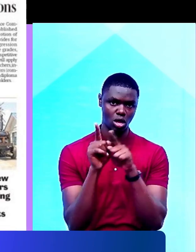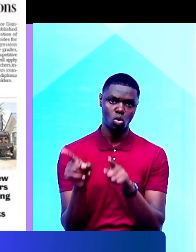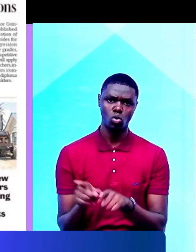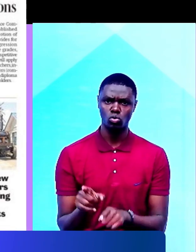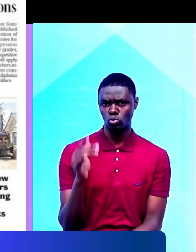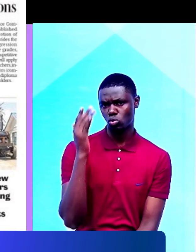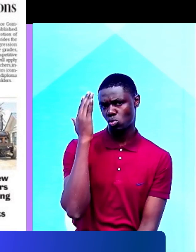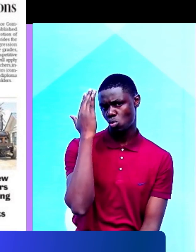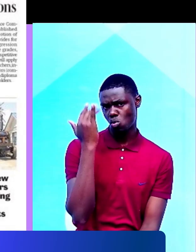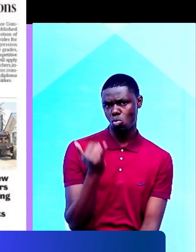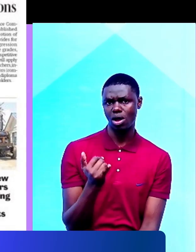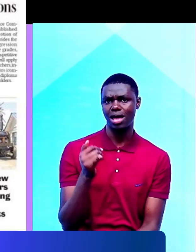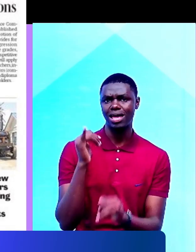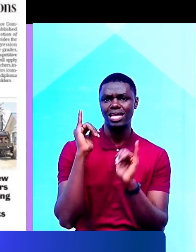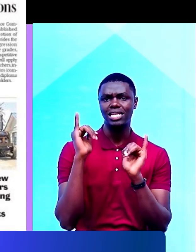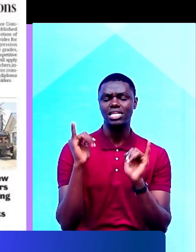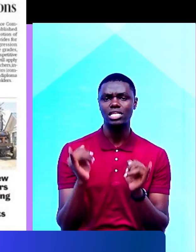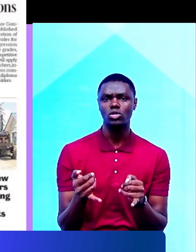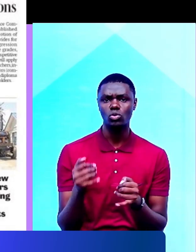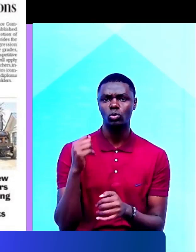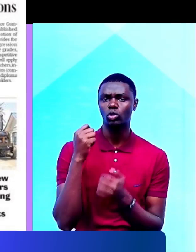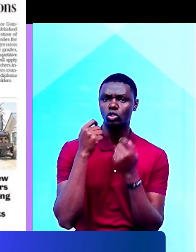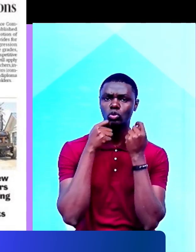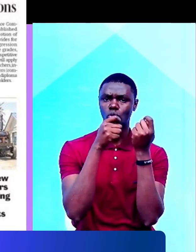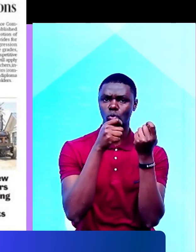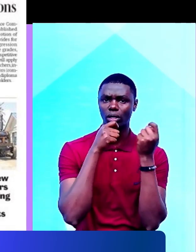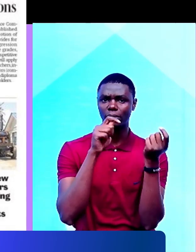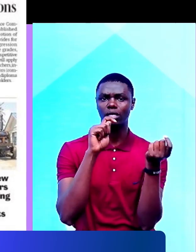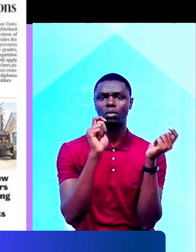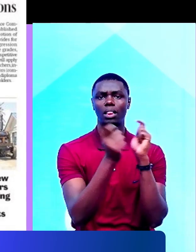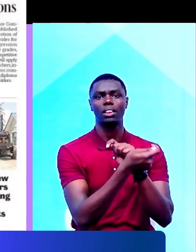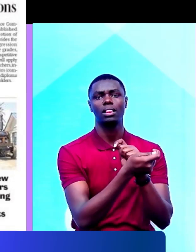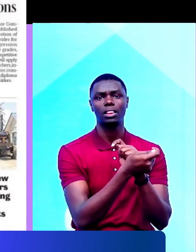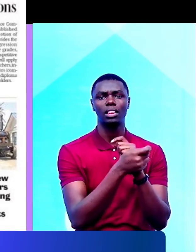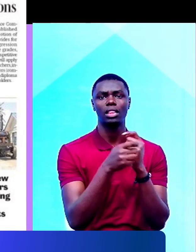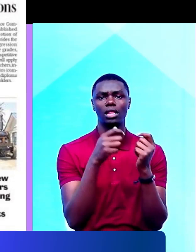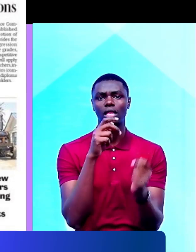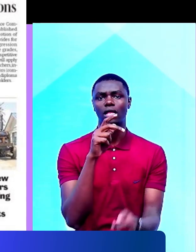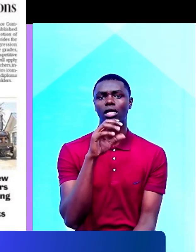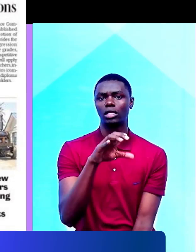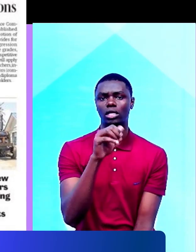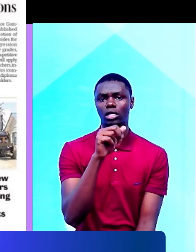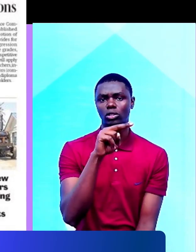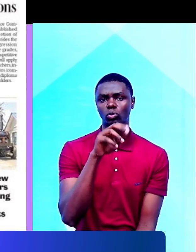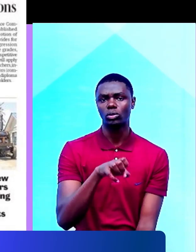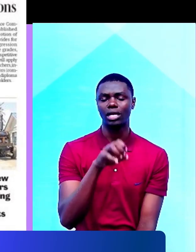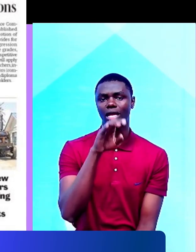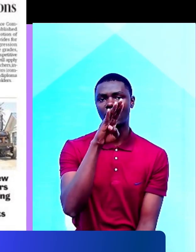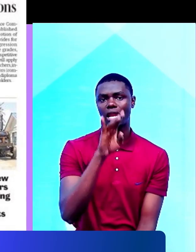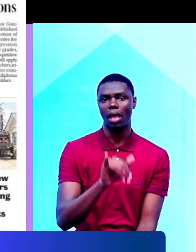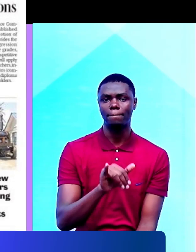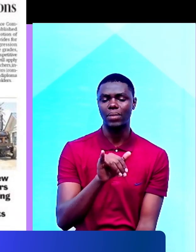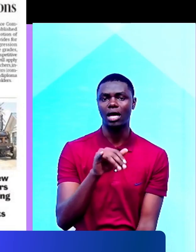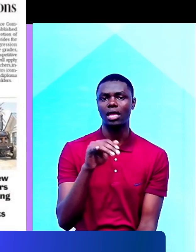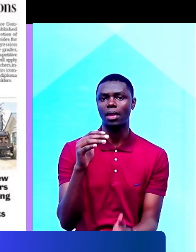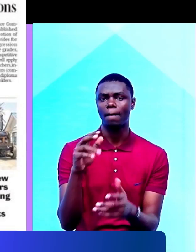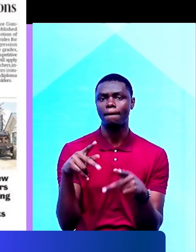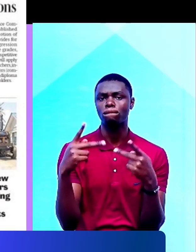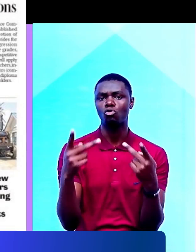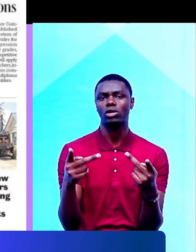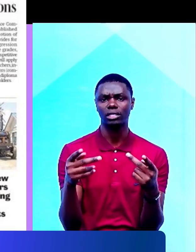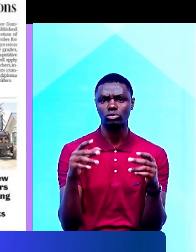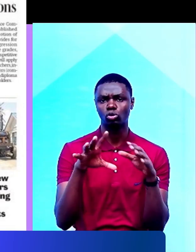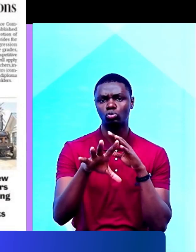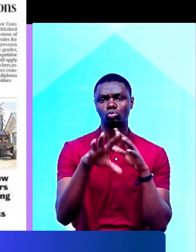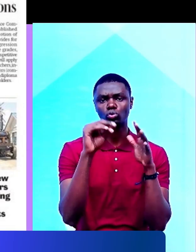why new sugar millers are switching to cane by-products. Please grab